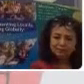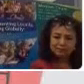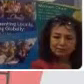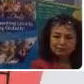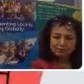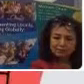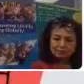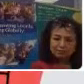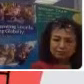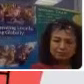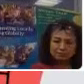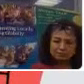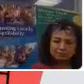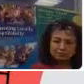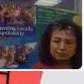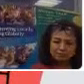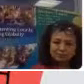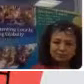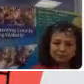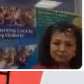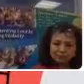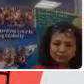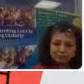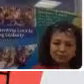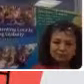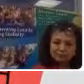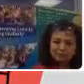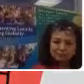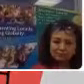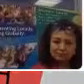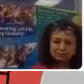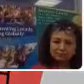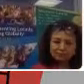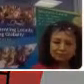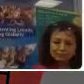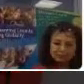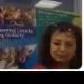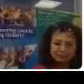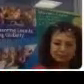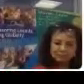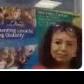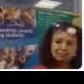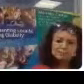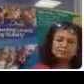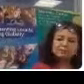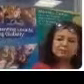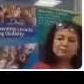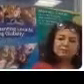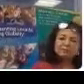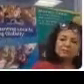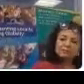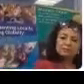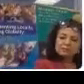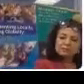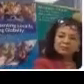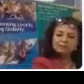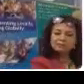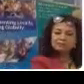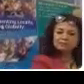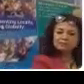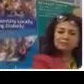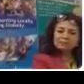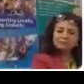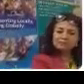agenda, important developments in ongoing peace negotiations, countering fake news, misinformation, and